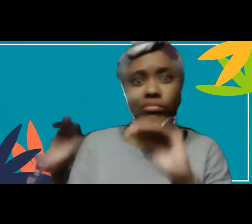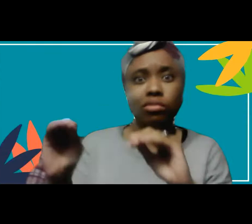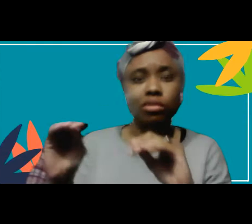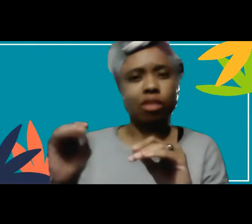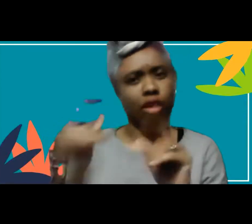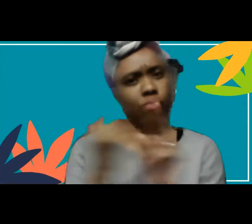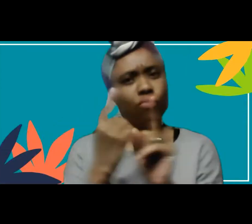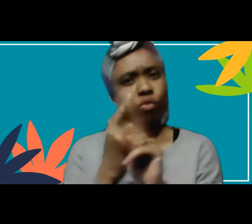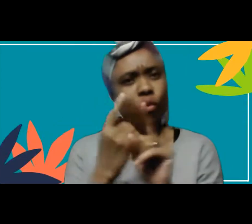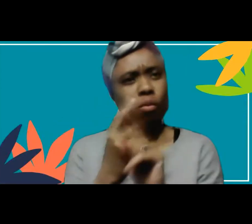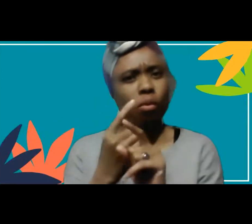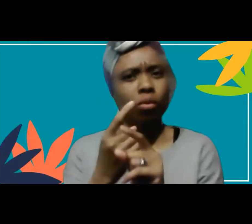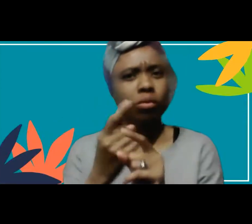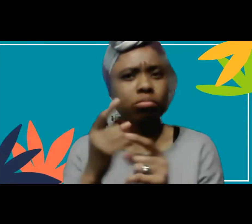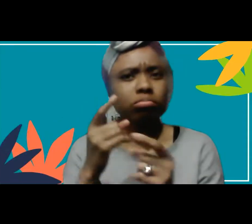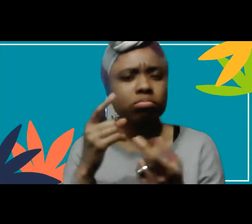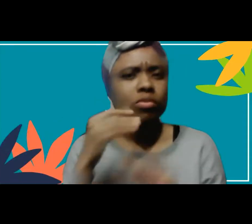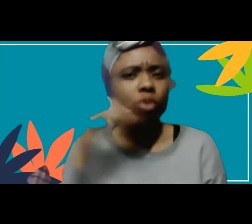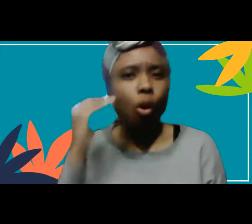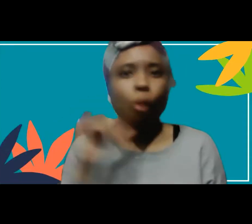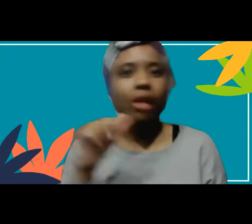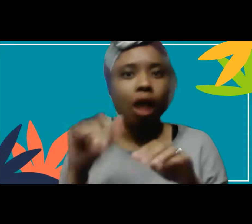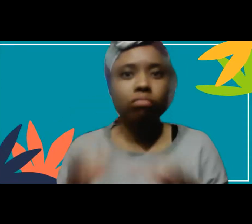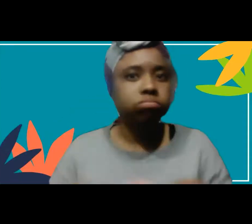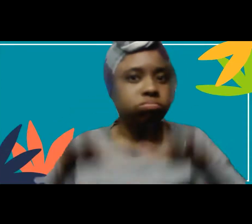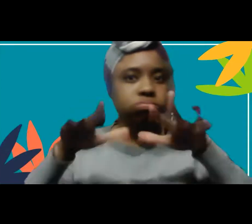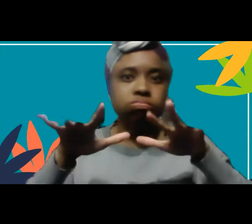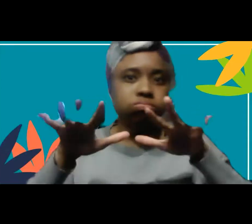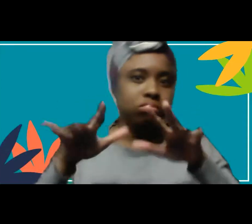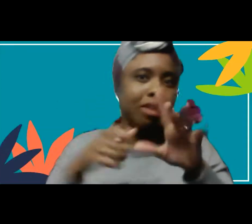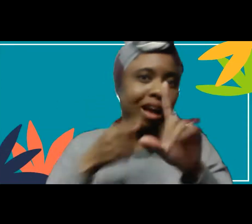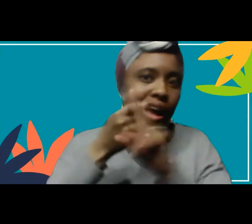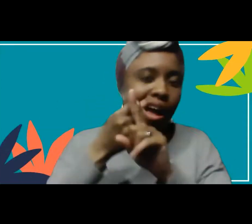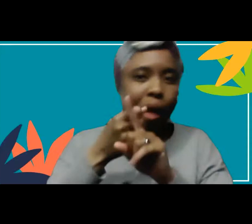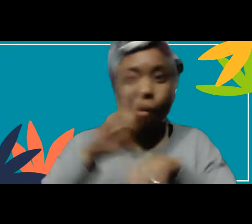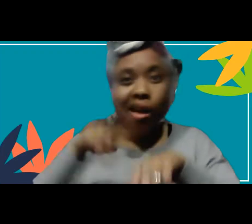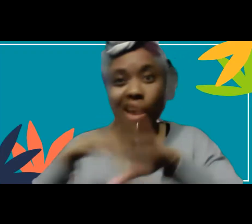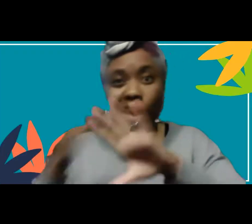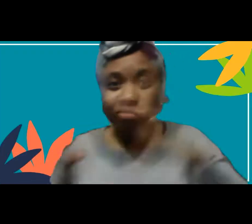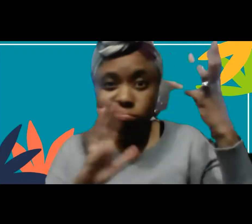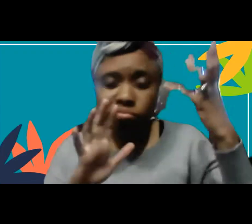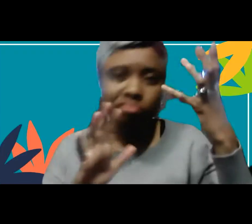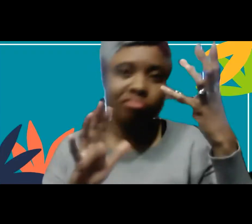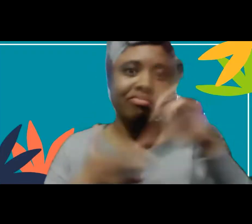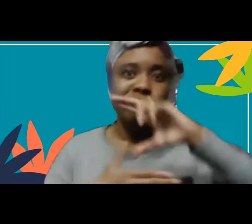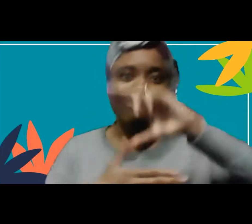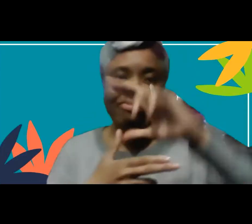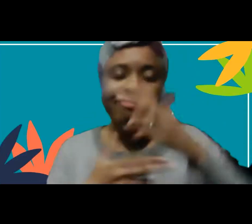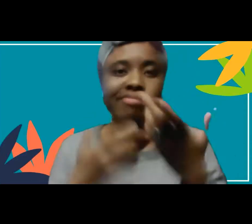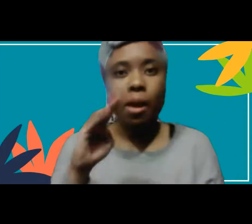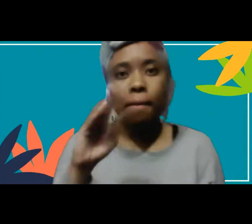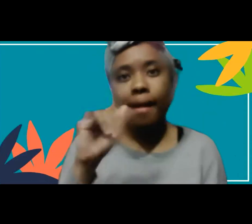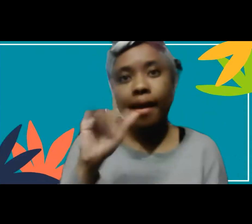affordable housing that they can move into that will not flood, that will not be impacted by the extreme weather that we get in Miami-Dade County. Also want to